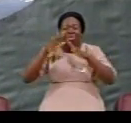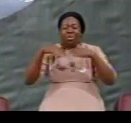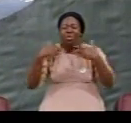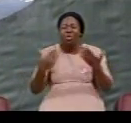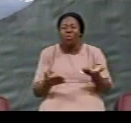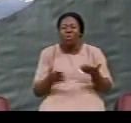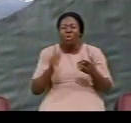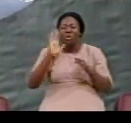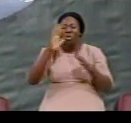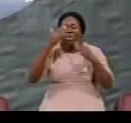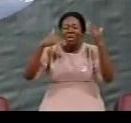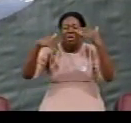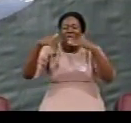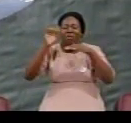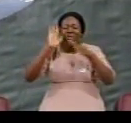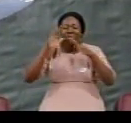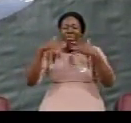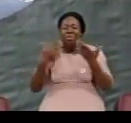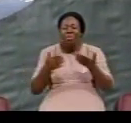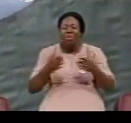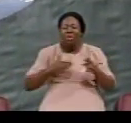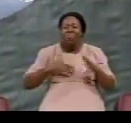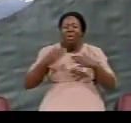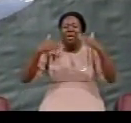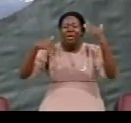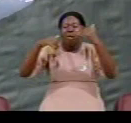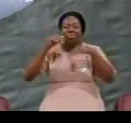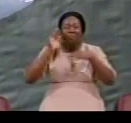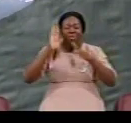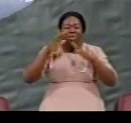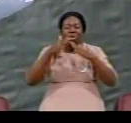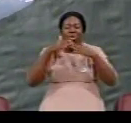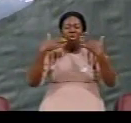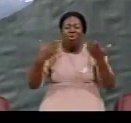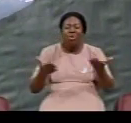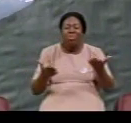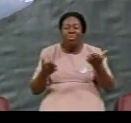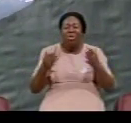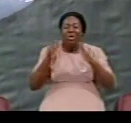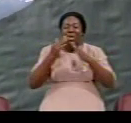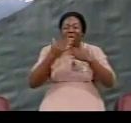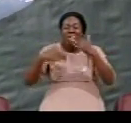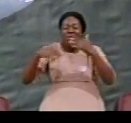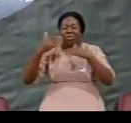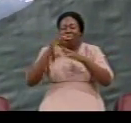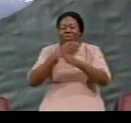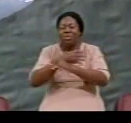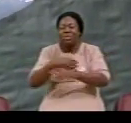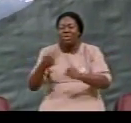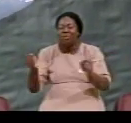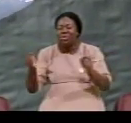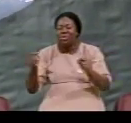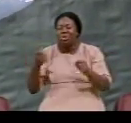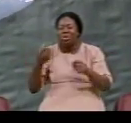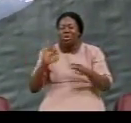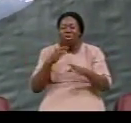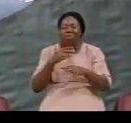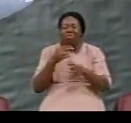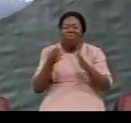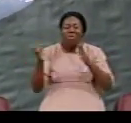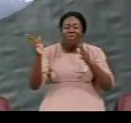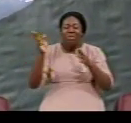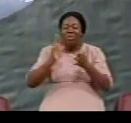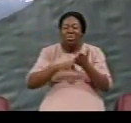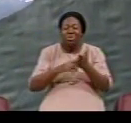open. My heaven will open. Our heaven will open. Heaven of salvation. Heaven of restoration. Heaven of